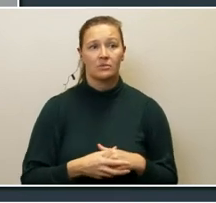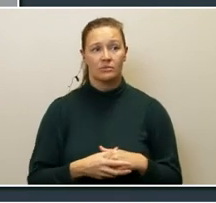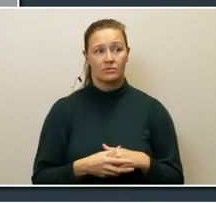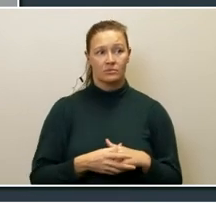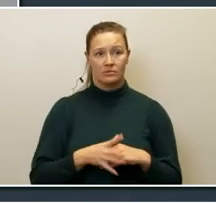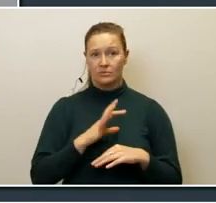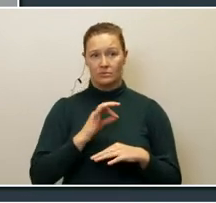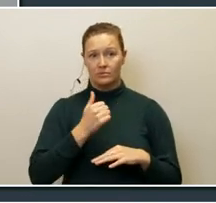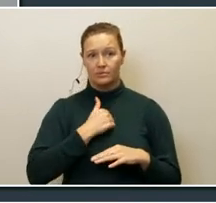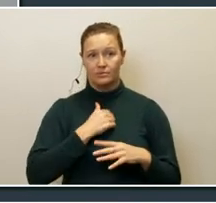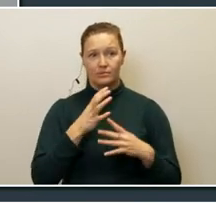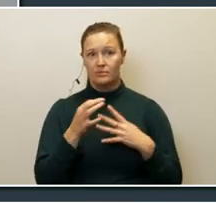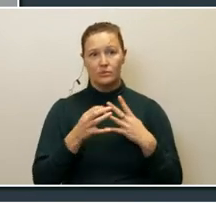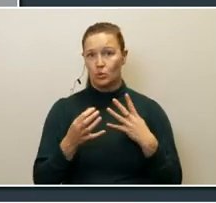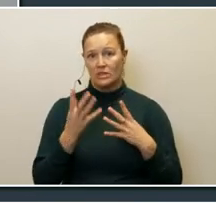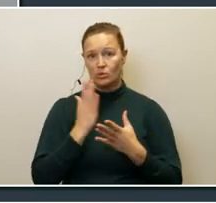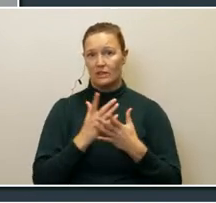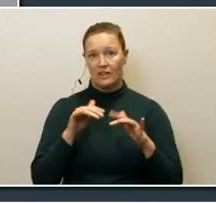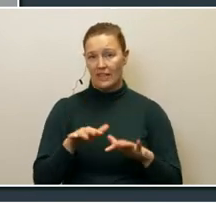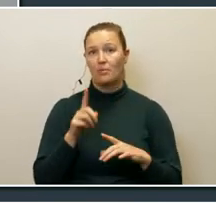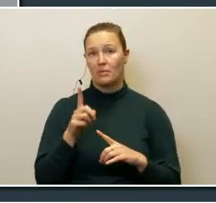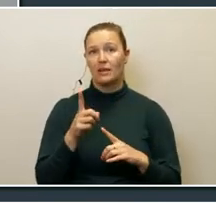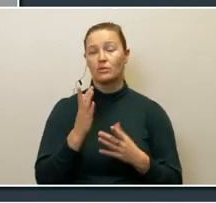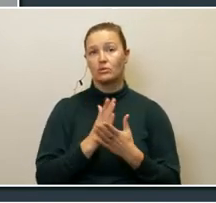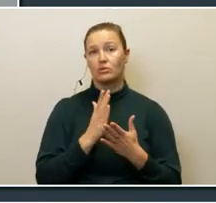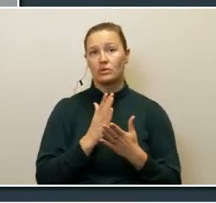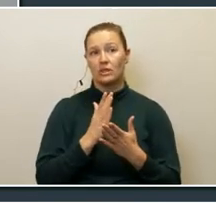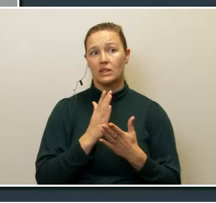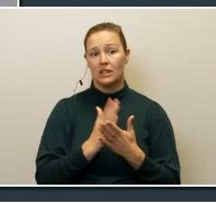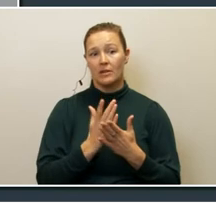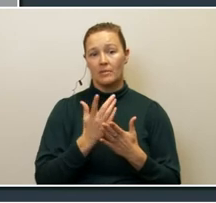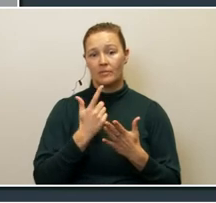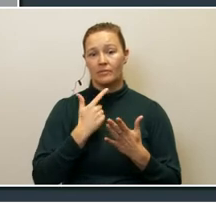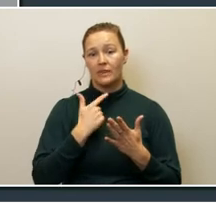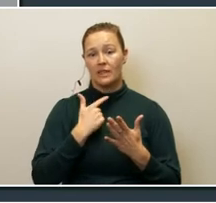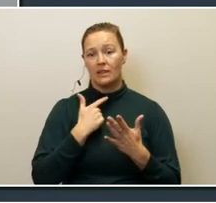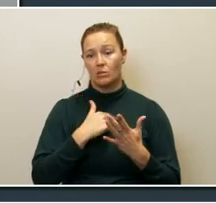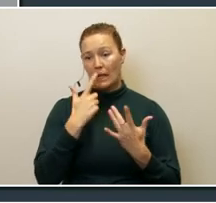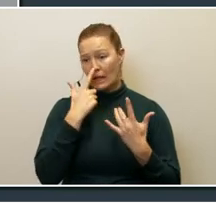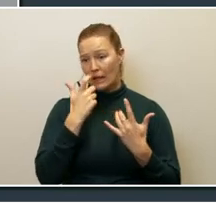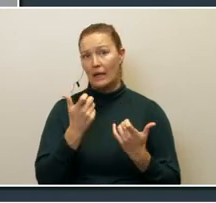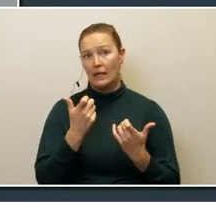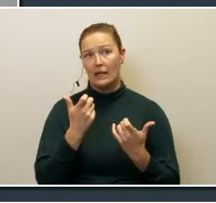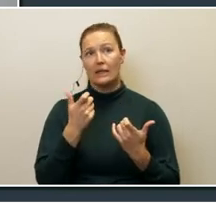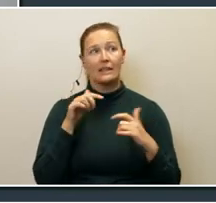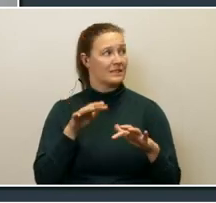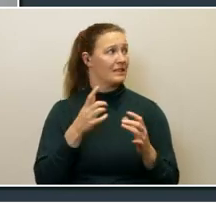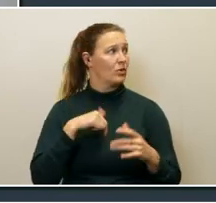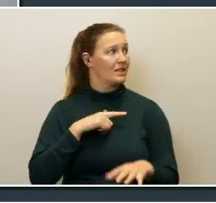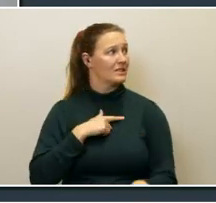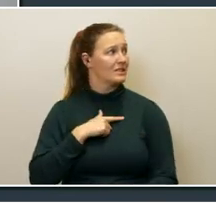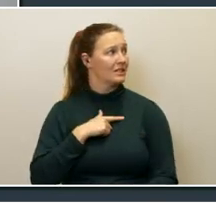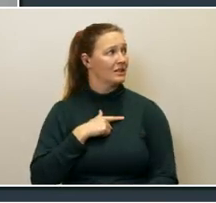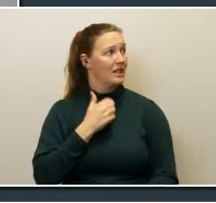Not our choice to be in one of those, but we're very grateful that it's there for us. And every